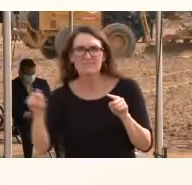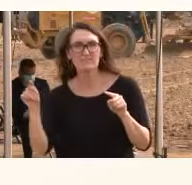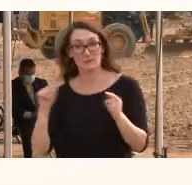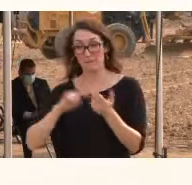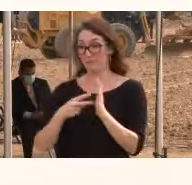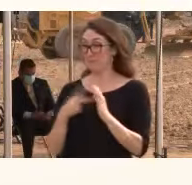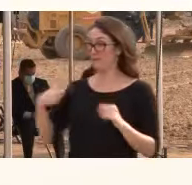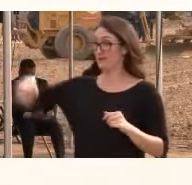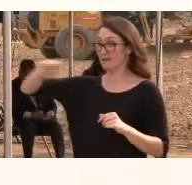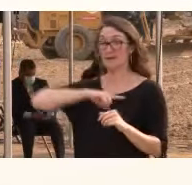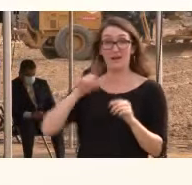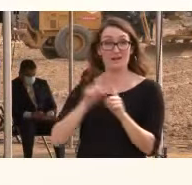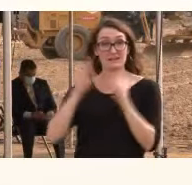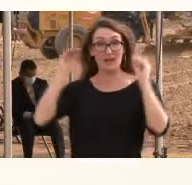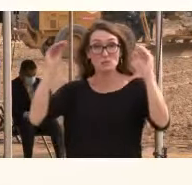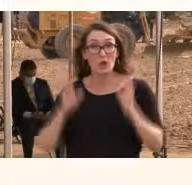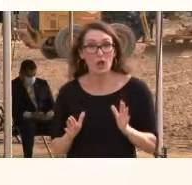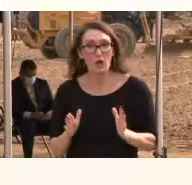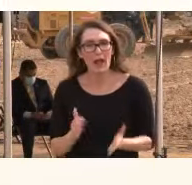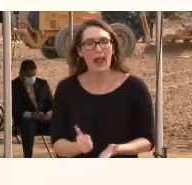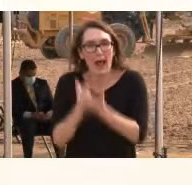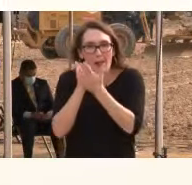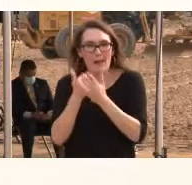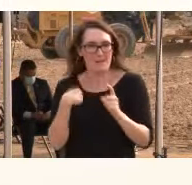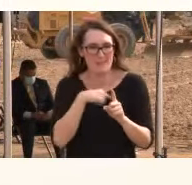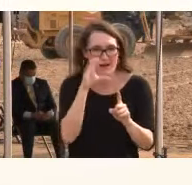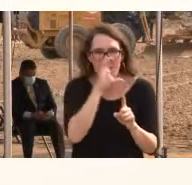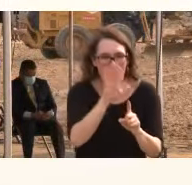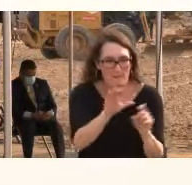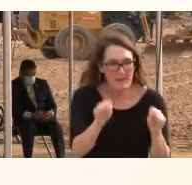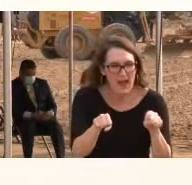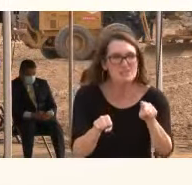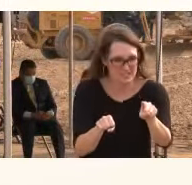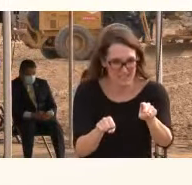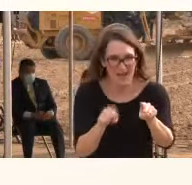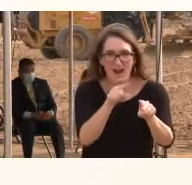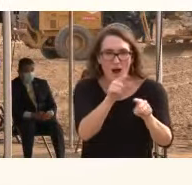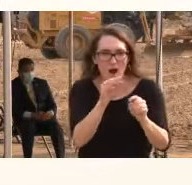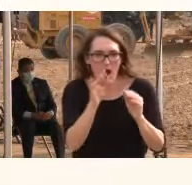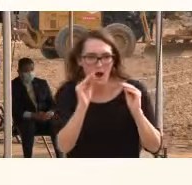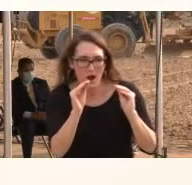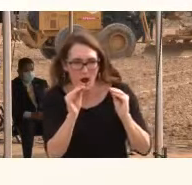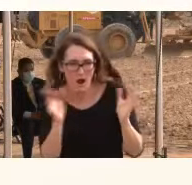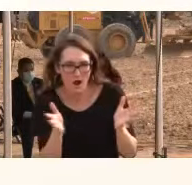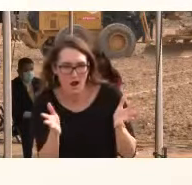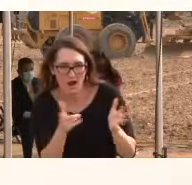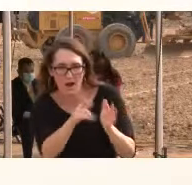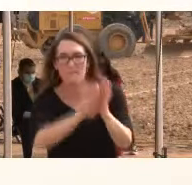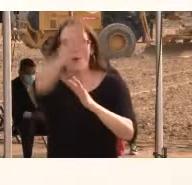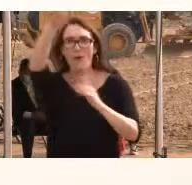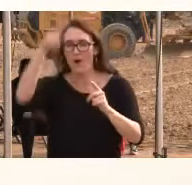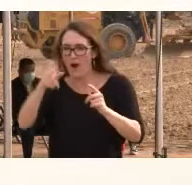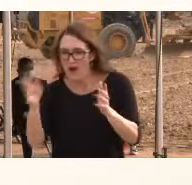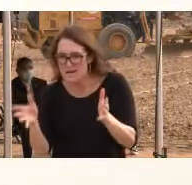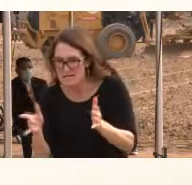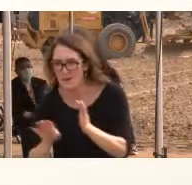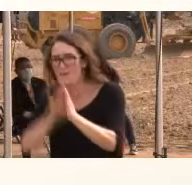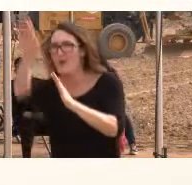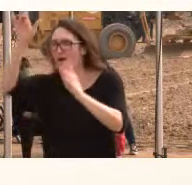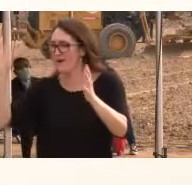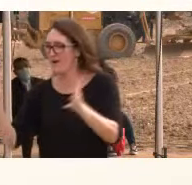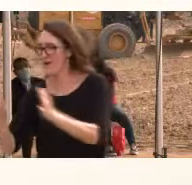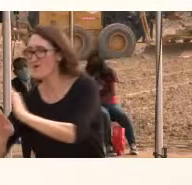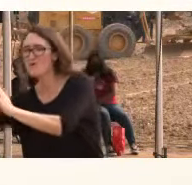as educators is to help unleash and catalyze that talent so that they can become